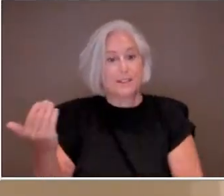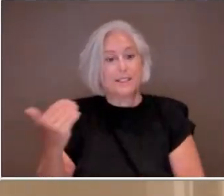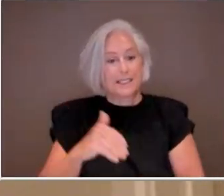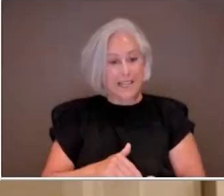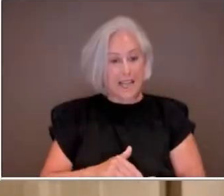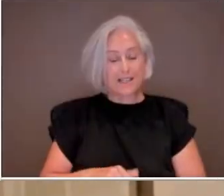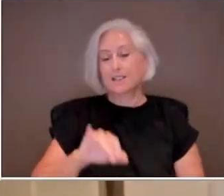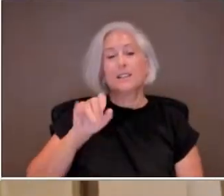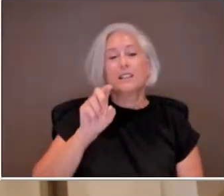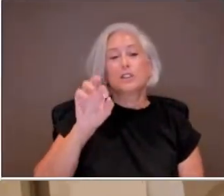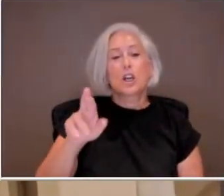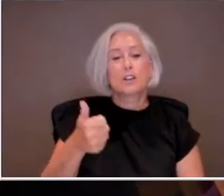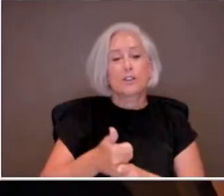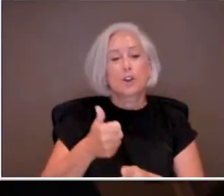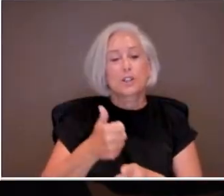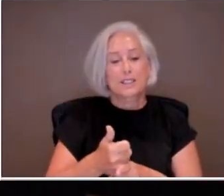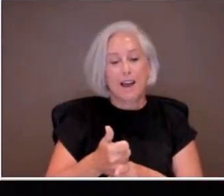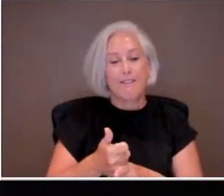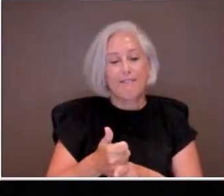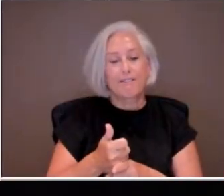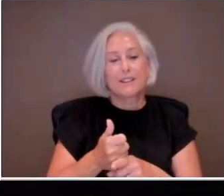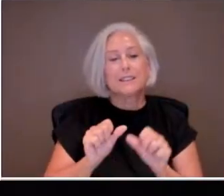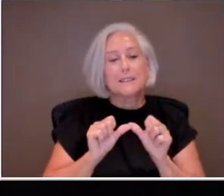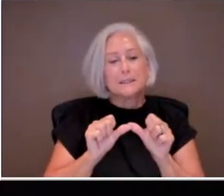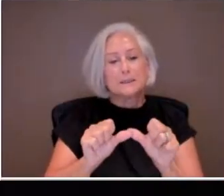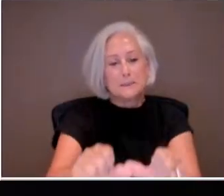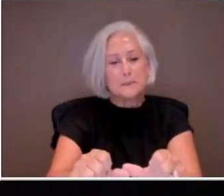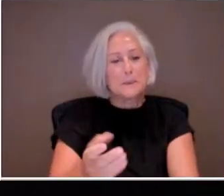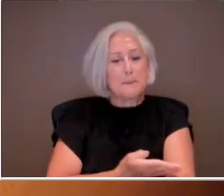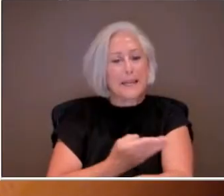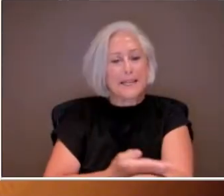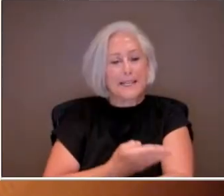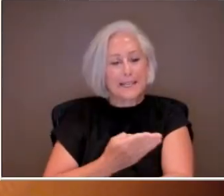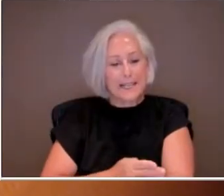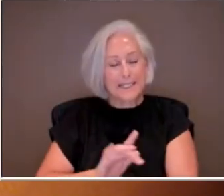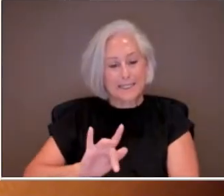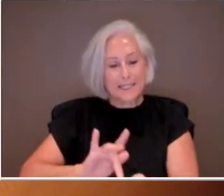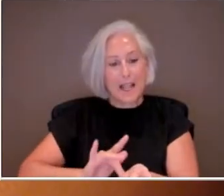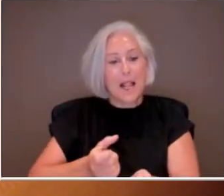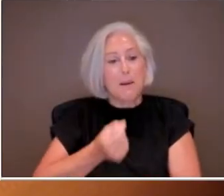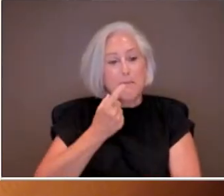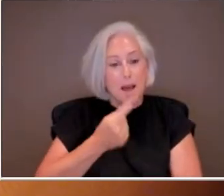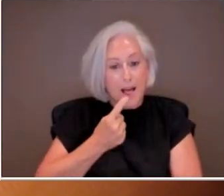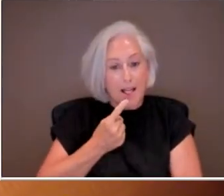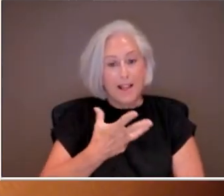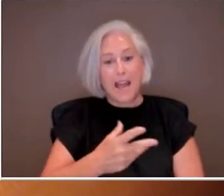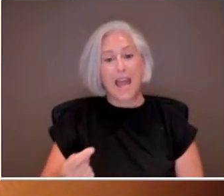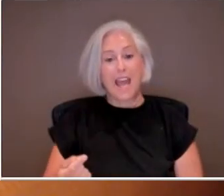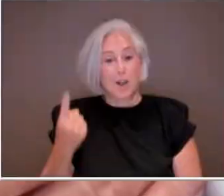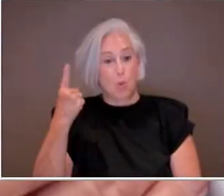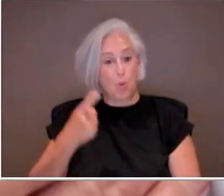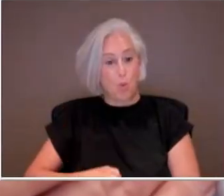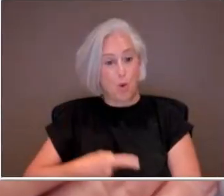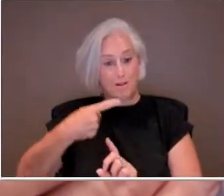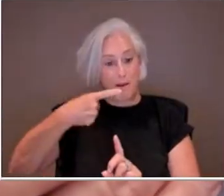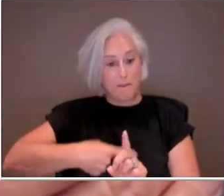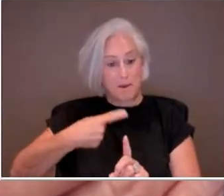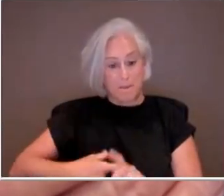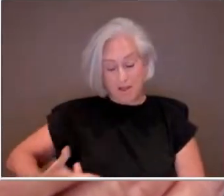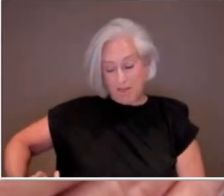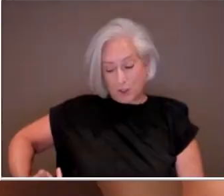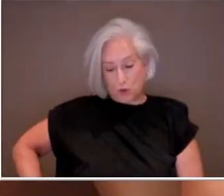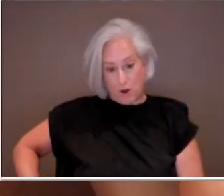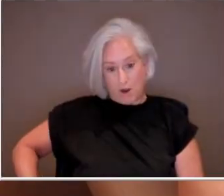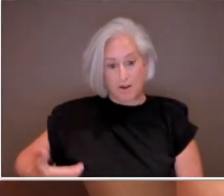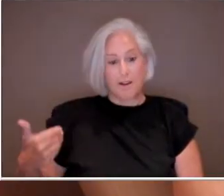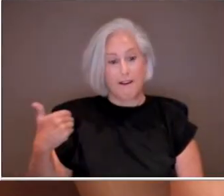maintenance therapy indefinitely, a daily chemo pill and a shot she receives monthly at the Cancer Center. I honestly felt